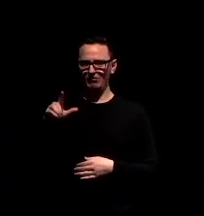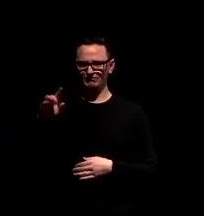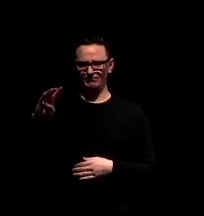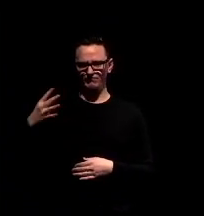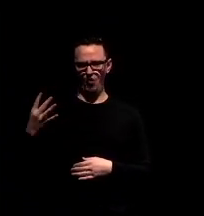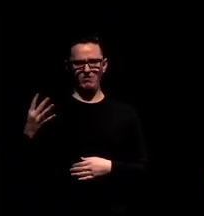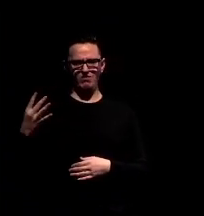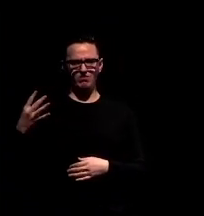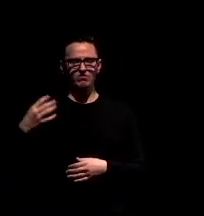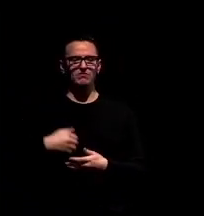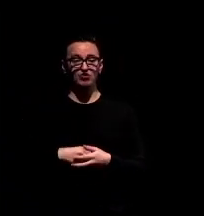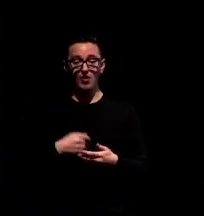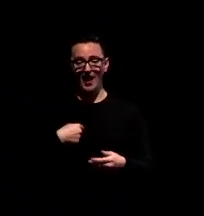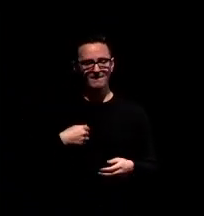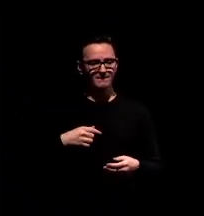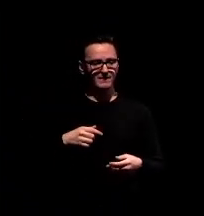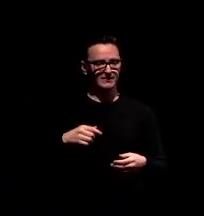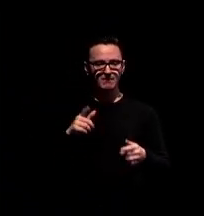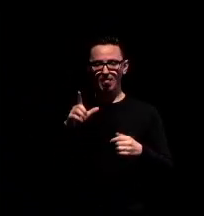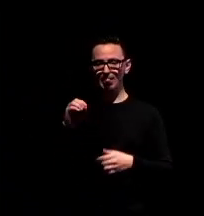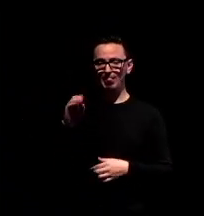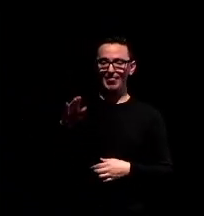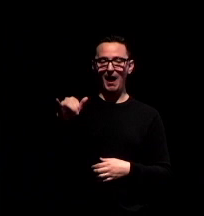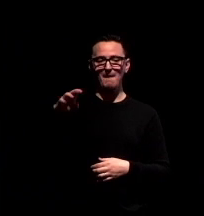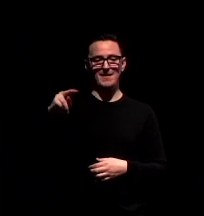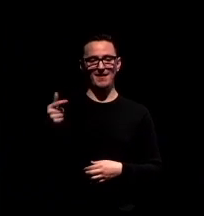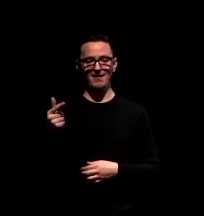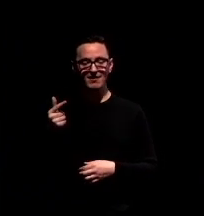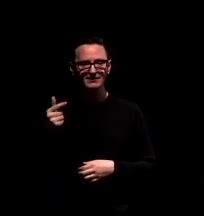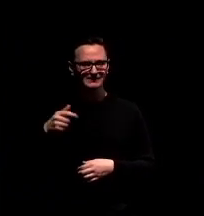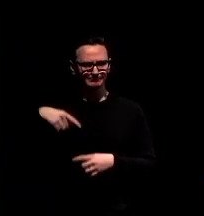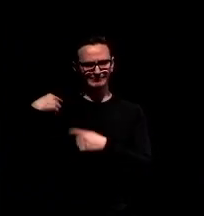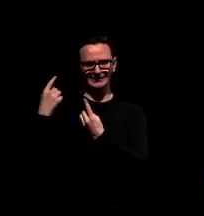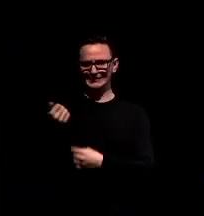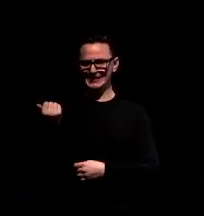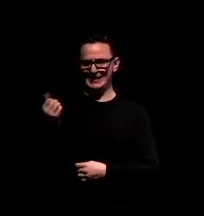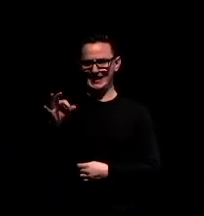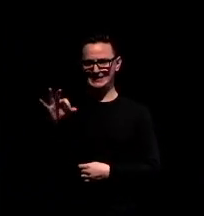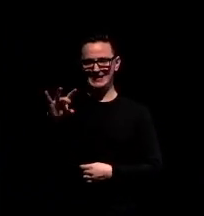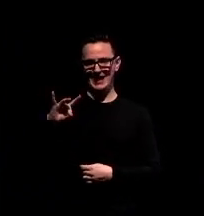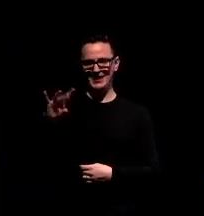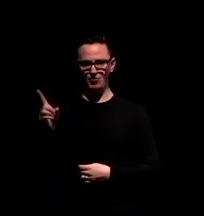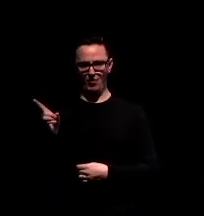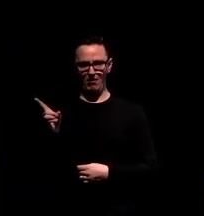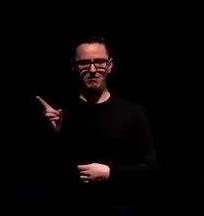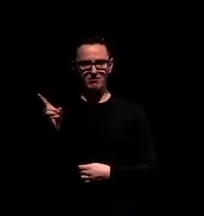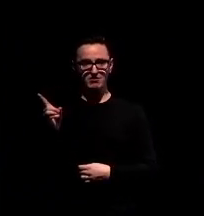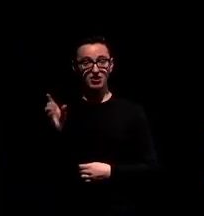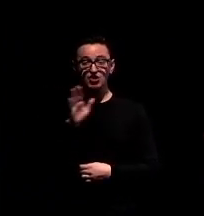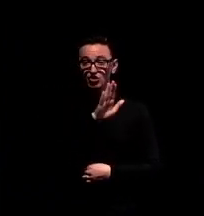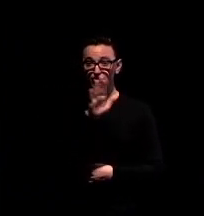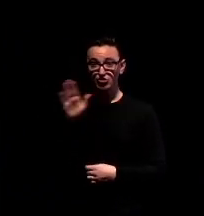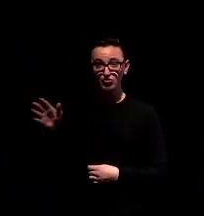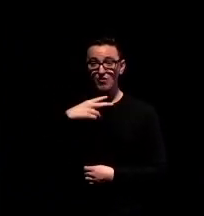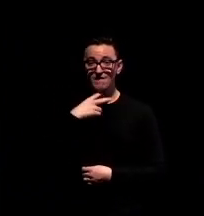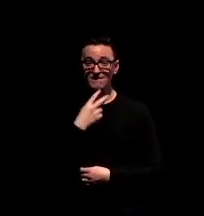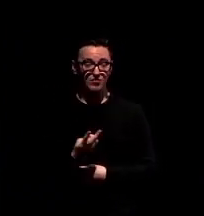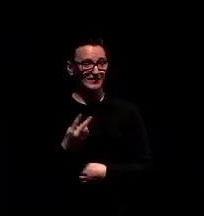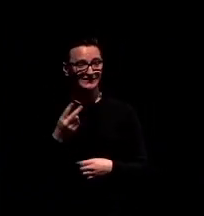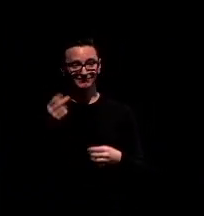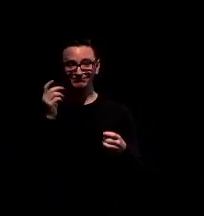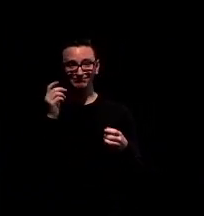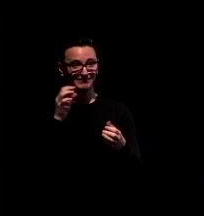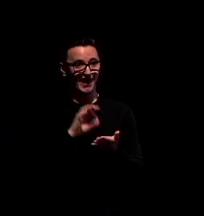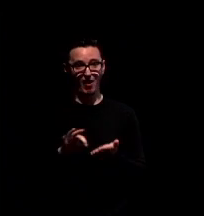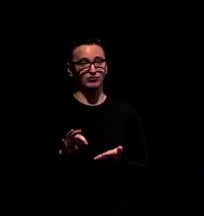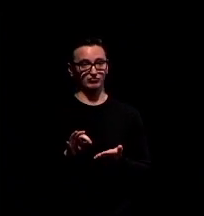lobbying since 1981, and I can tell you that your voice counts. You, and hardly anyone calls in on mental health, I'm